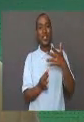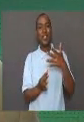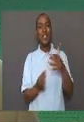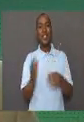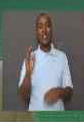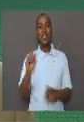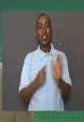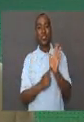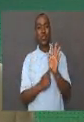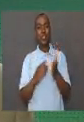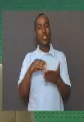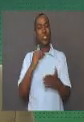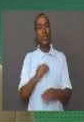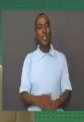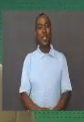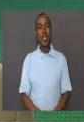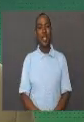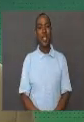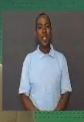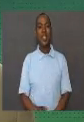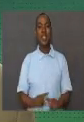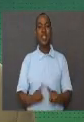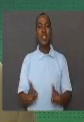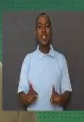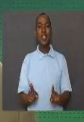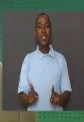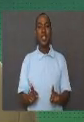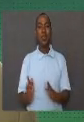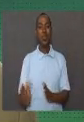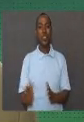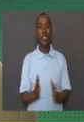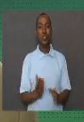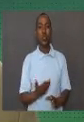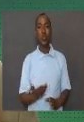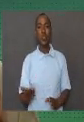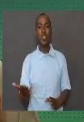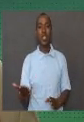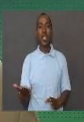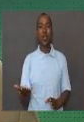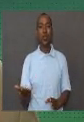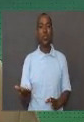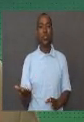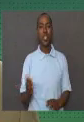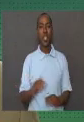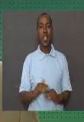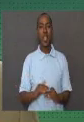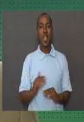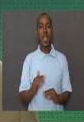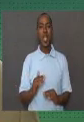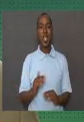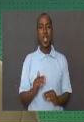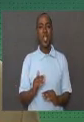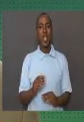But depending on the materials that are available, a variety of